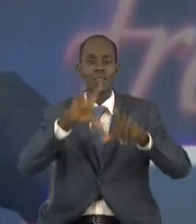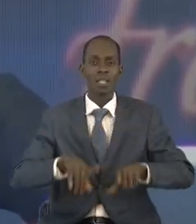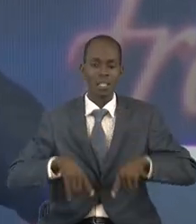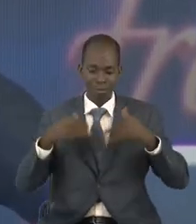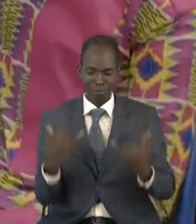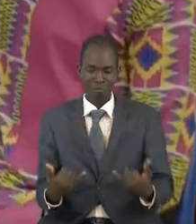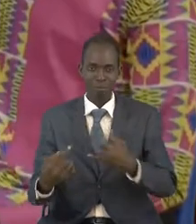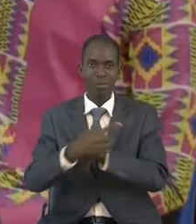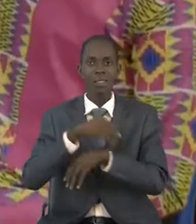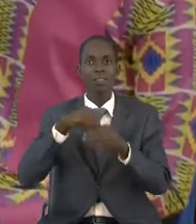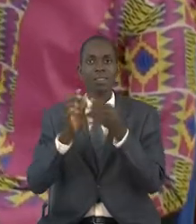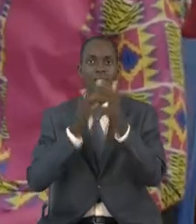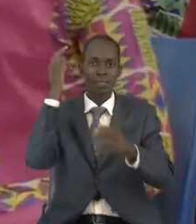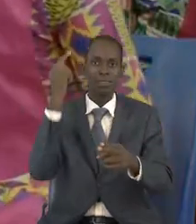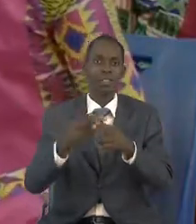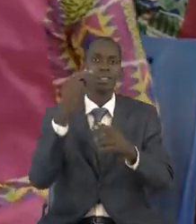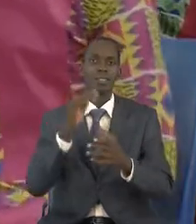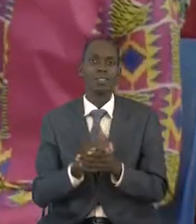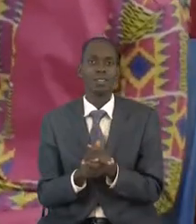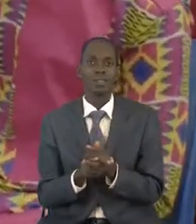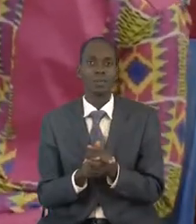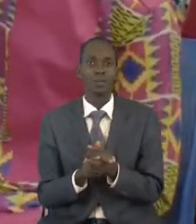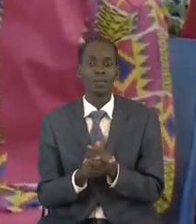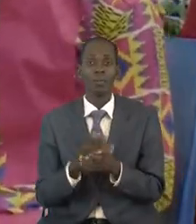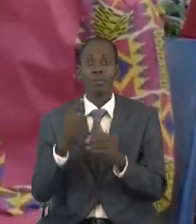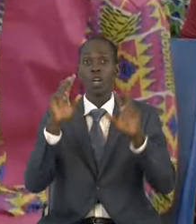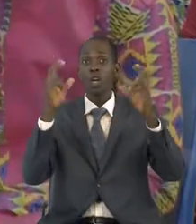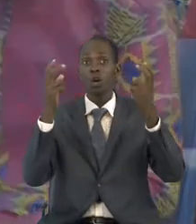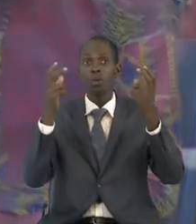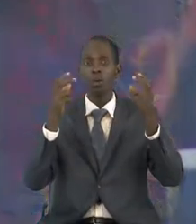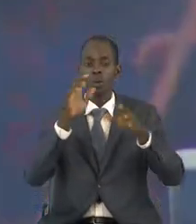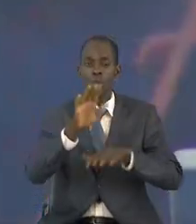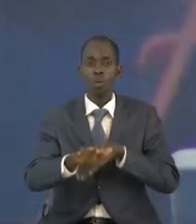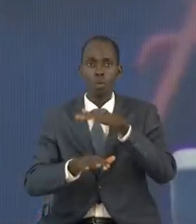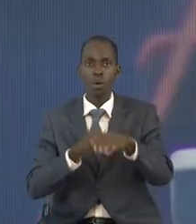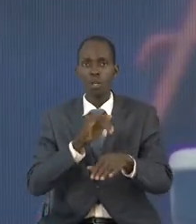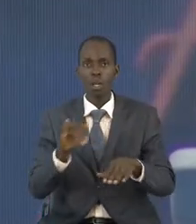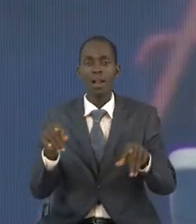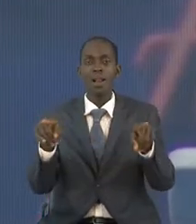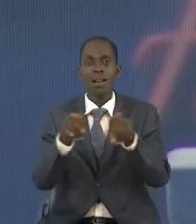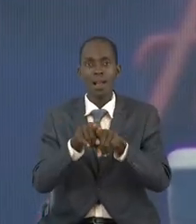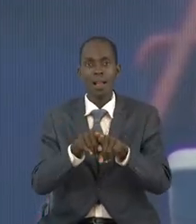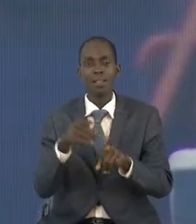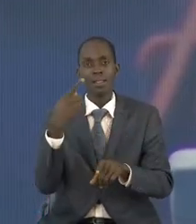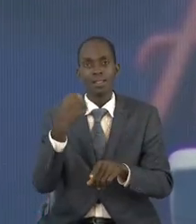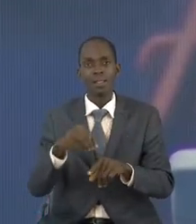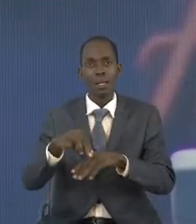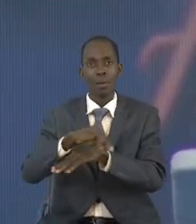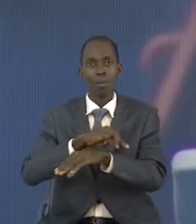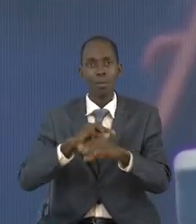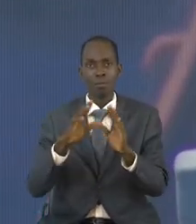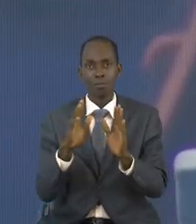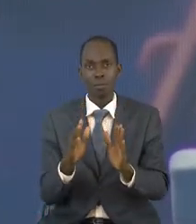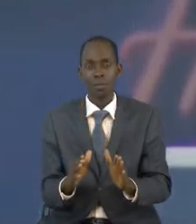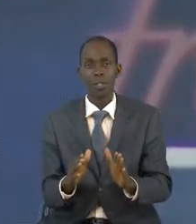in Jesus' name. The topic, walking like the Master in